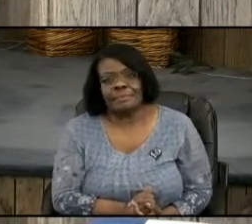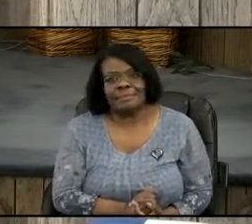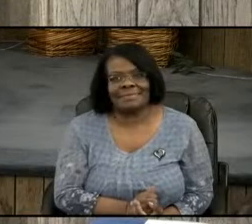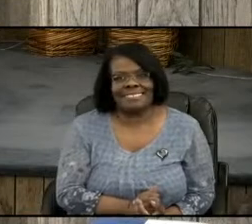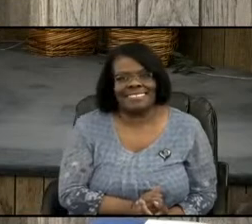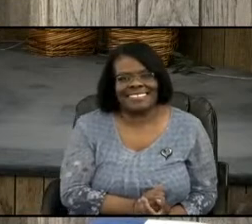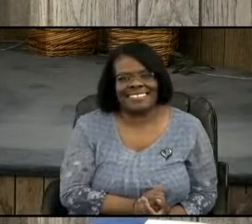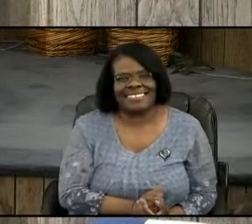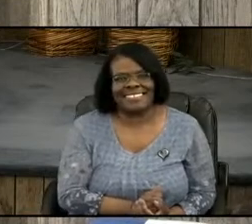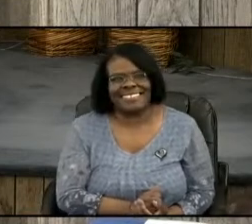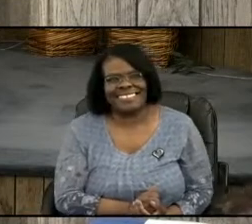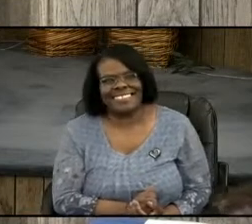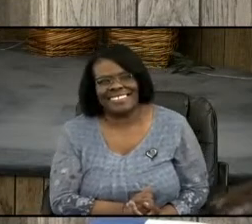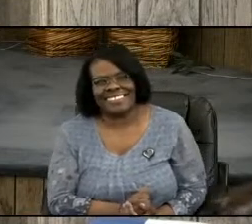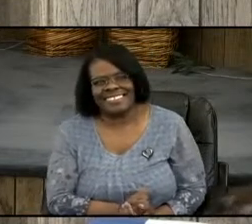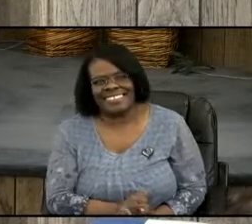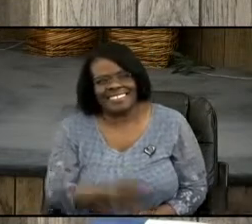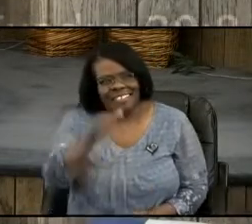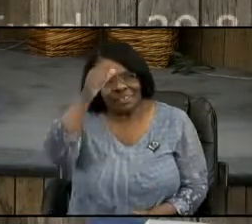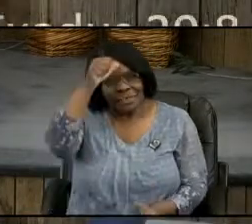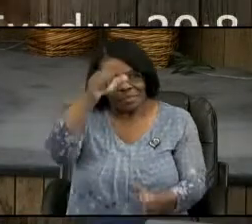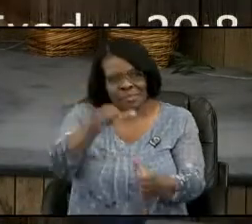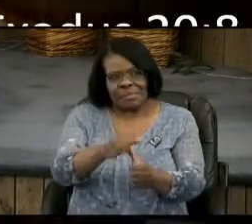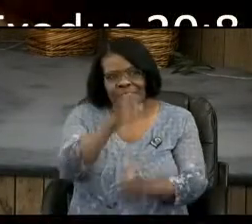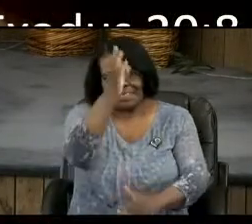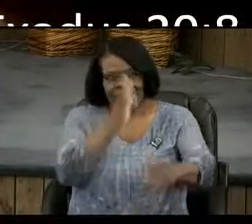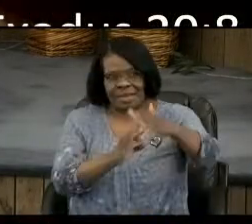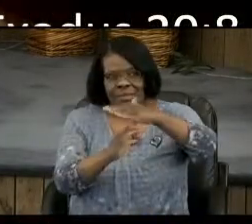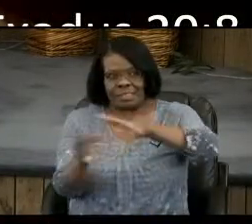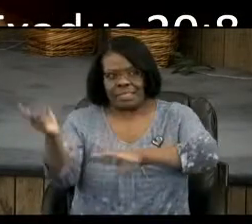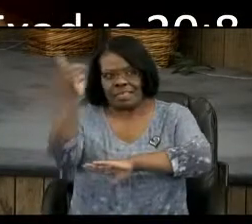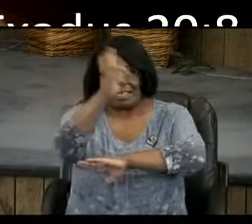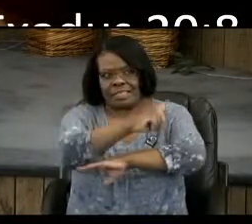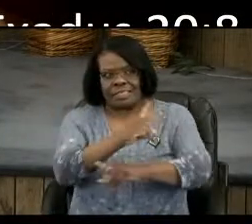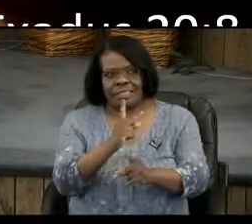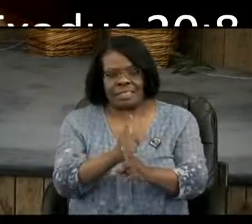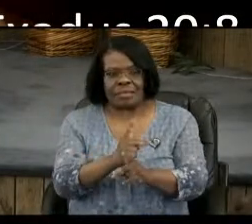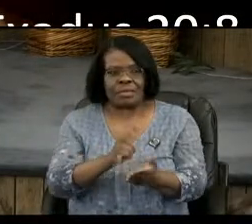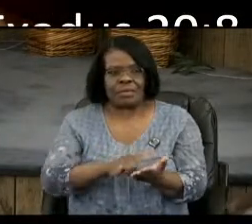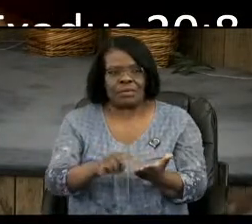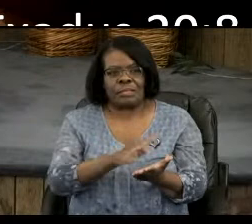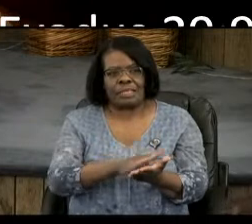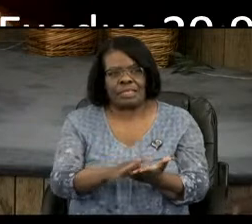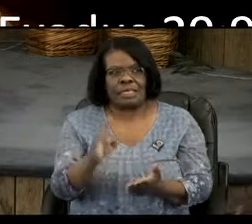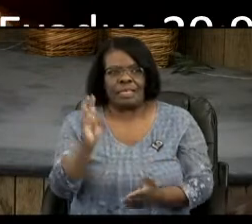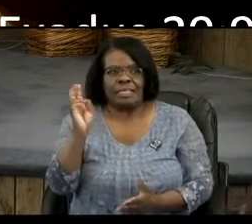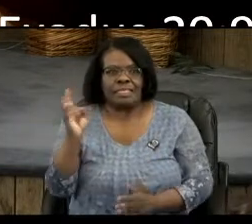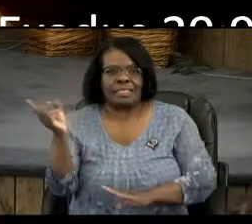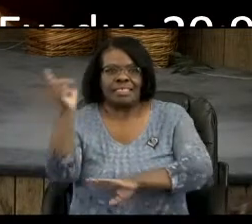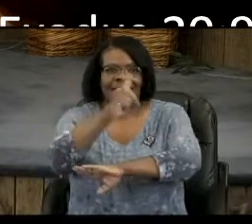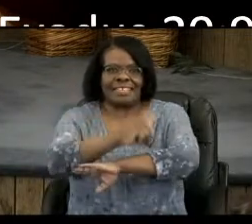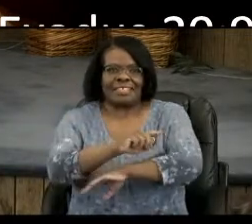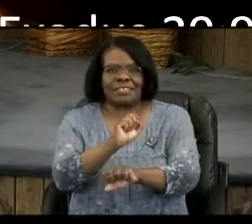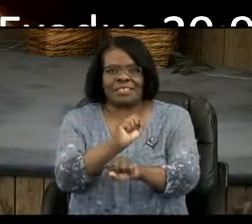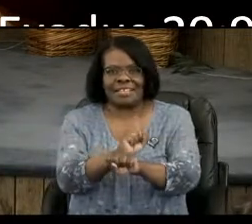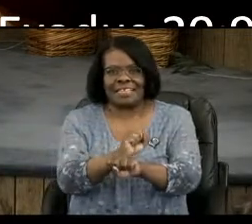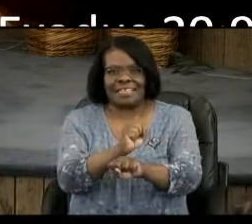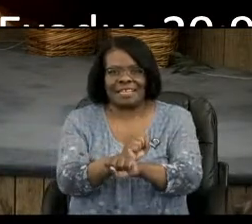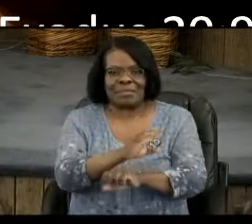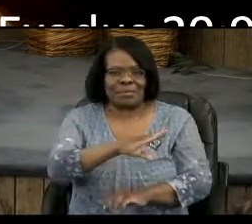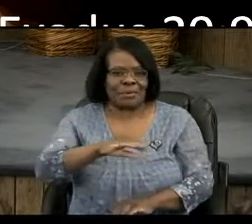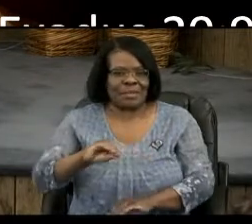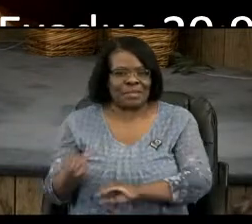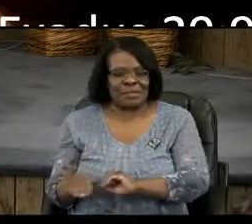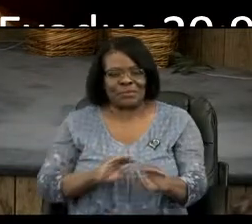Let us repeat the fourth commandment. Remember the Sabbath day to keep it holy. 6 days shall